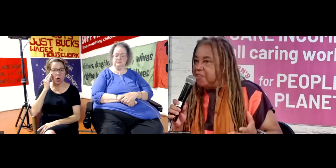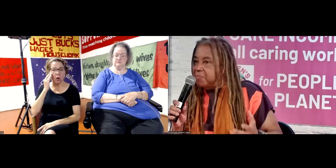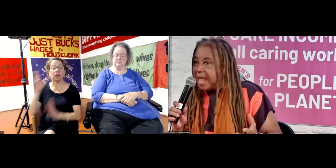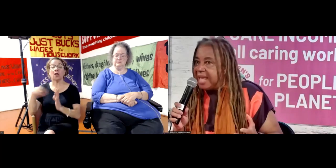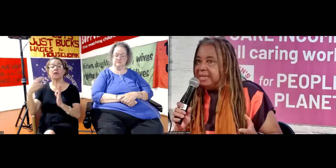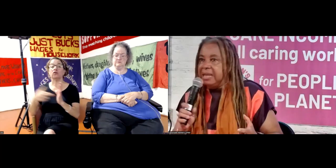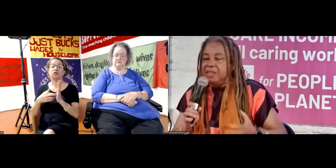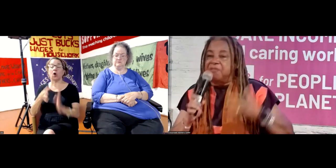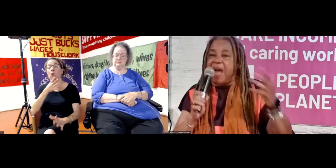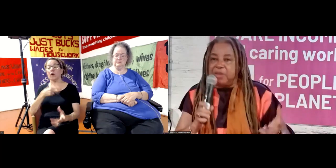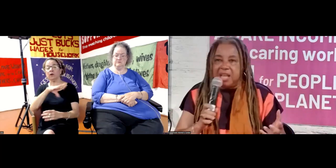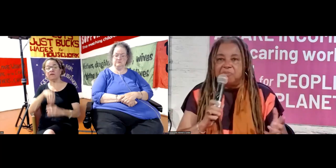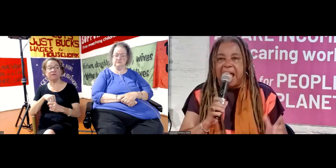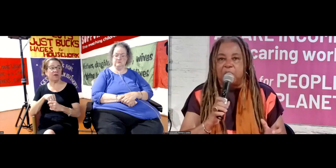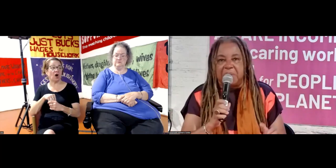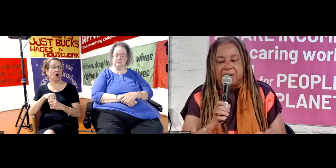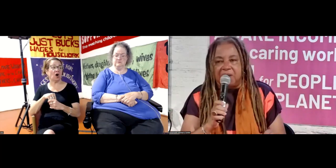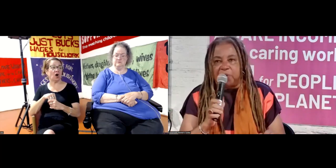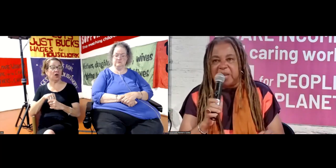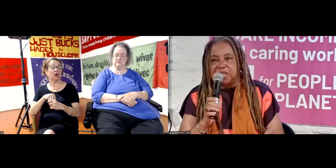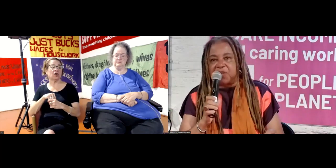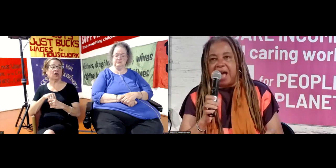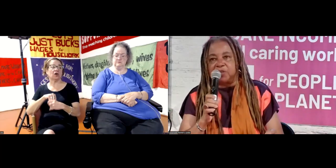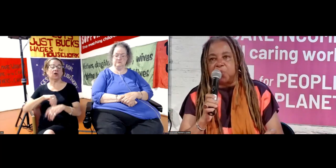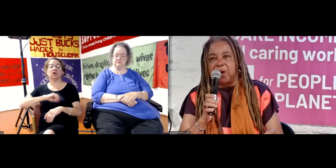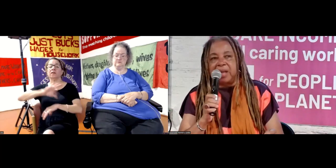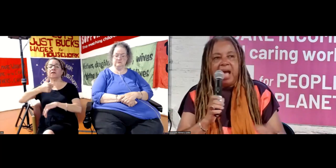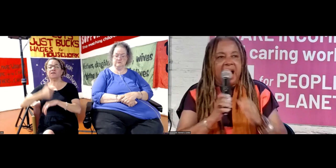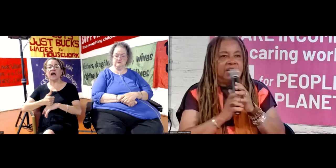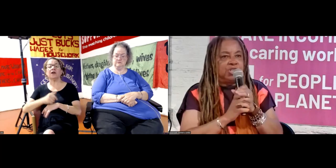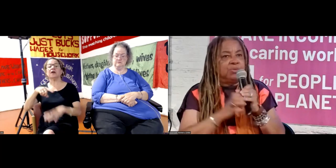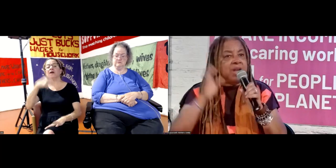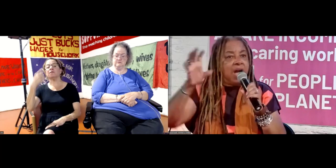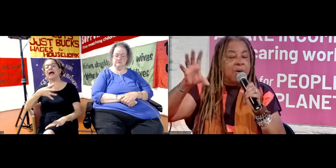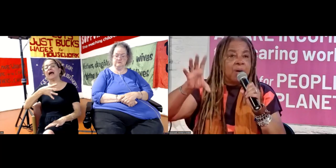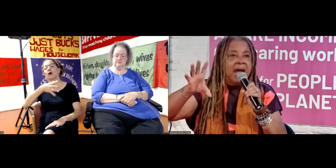women have played, the founding of Black Women for Wages for Housework,